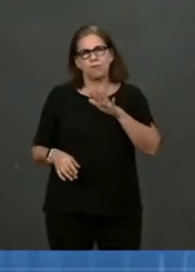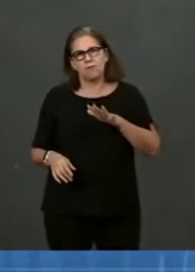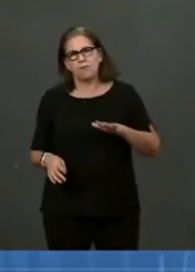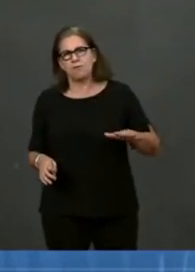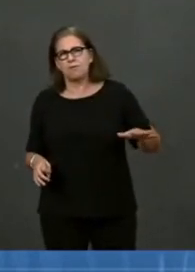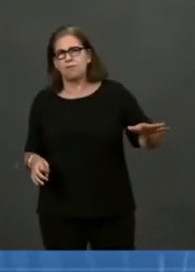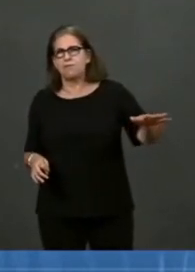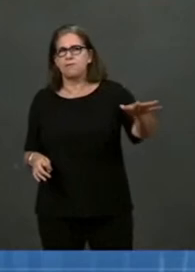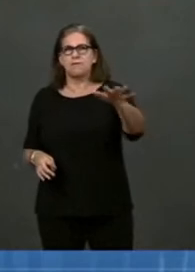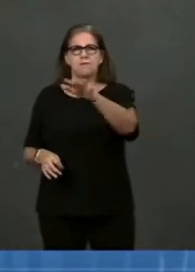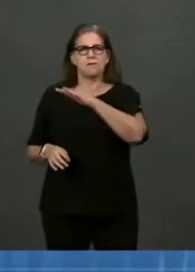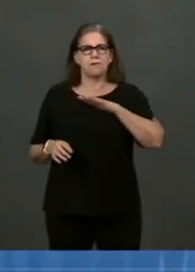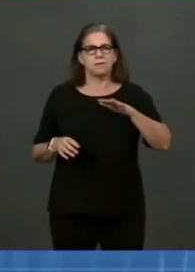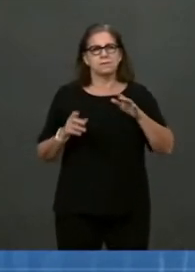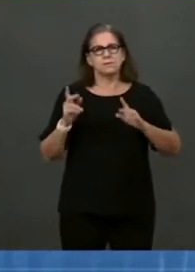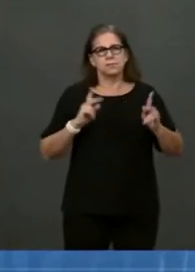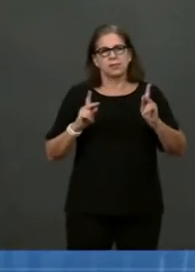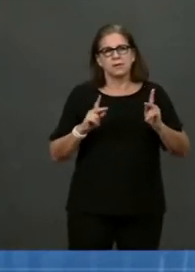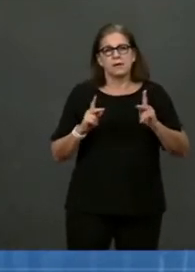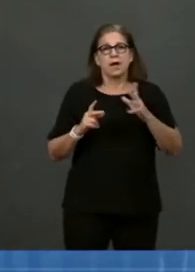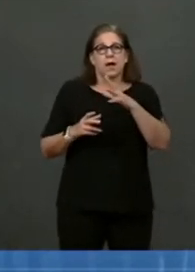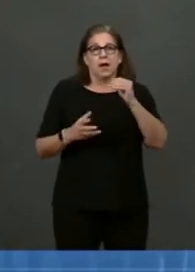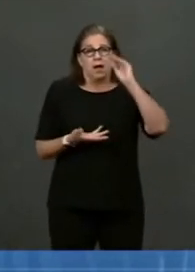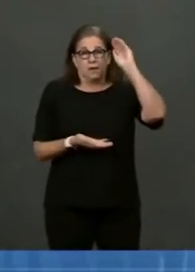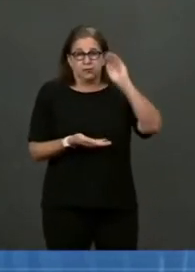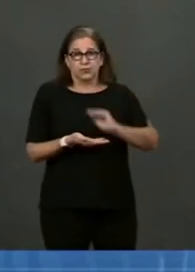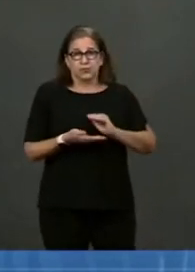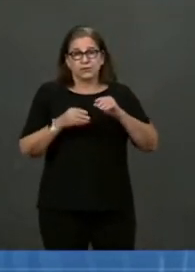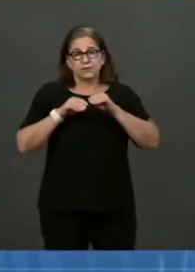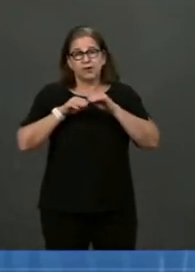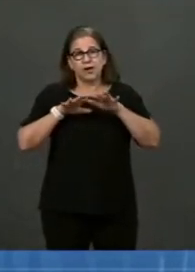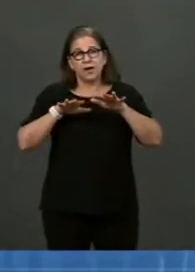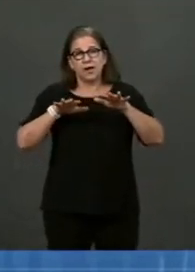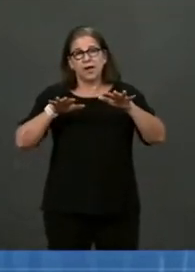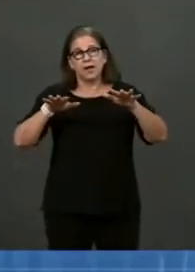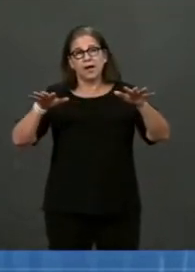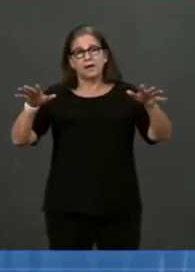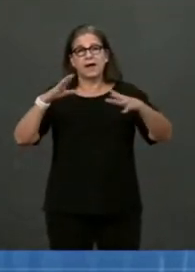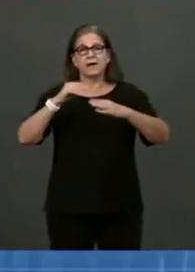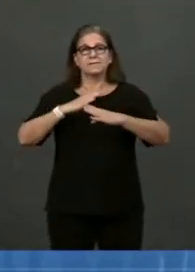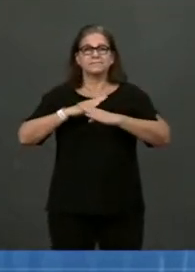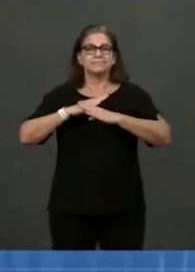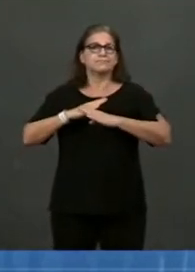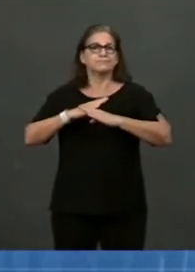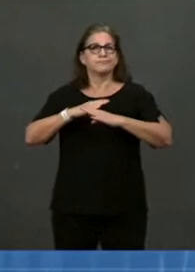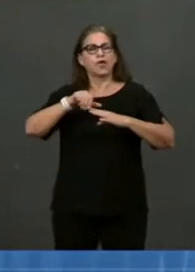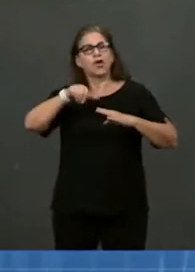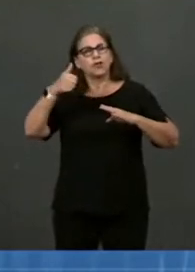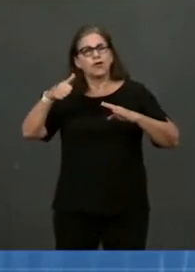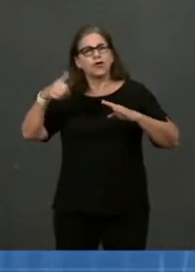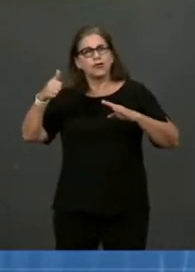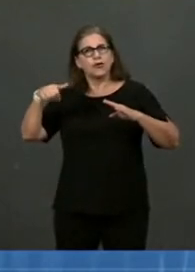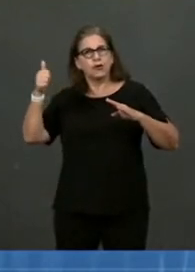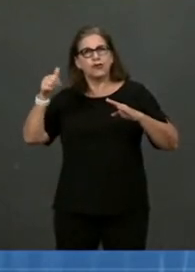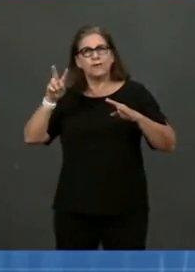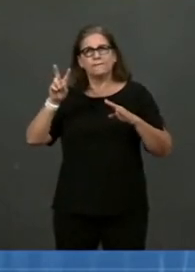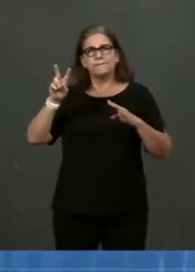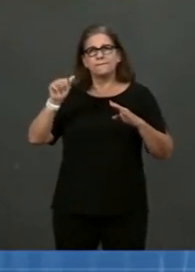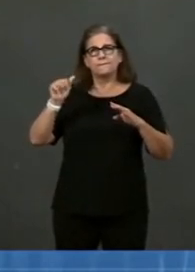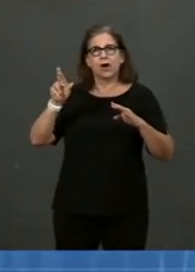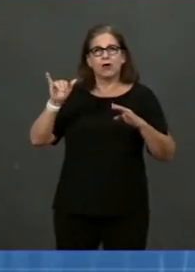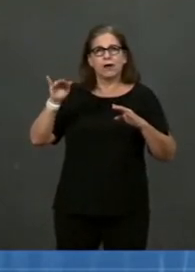help prevent new variants from emerging. We will continue to do all we can to make sure that as many people as possible,